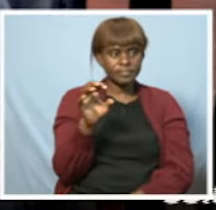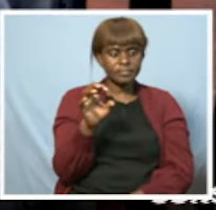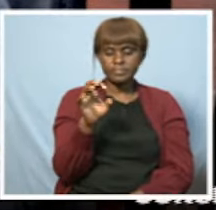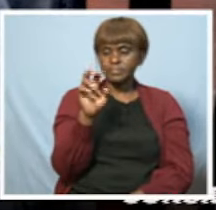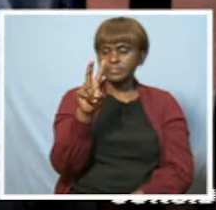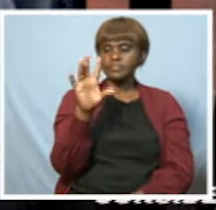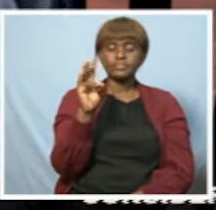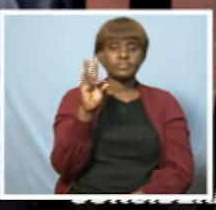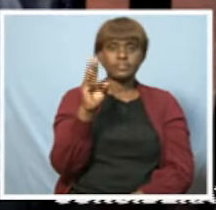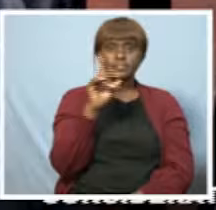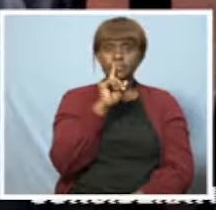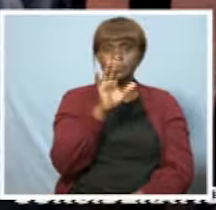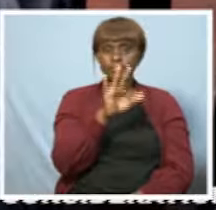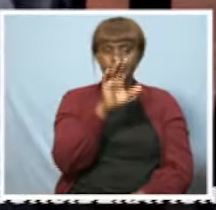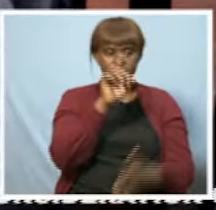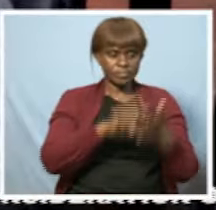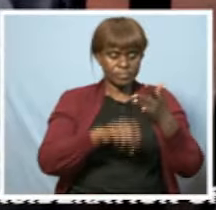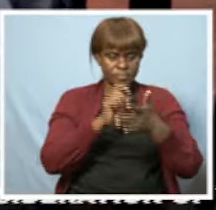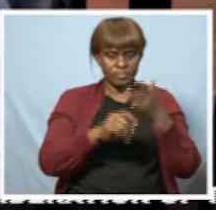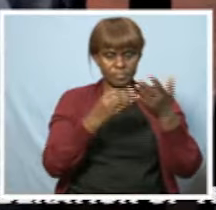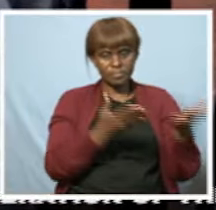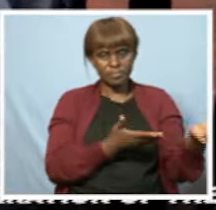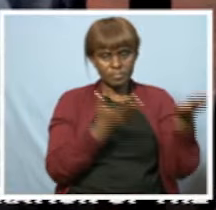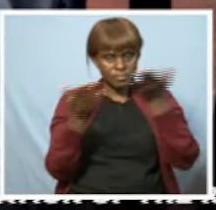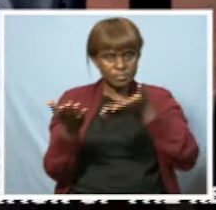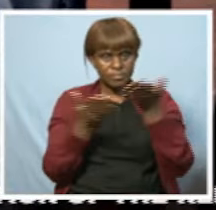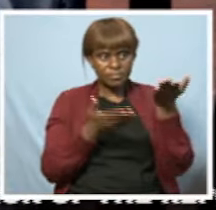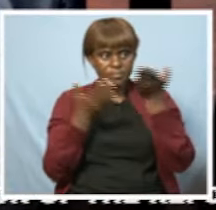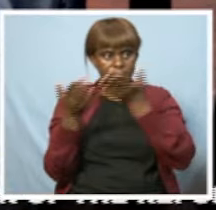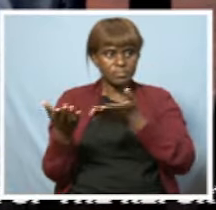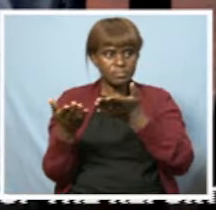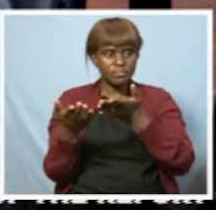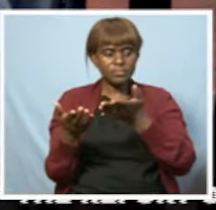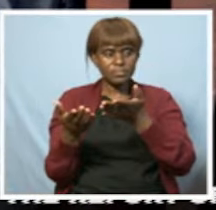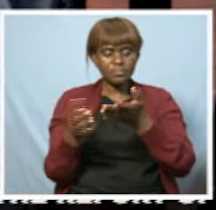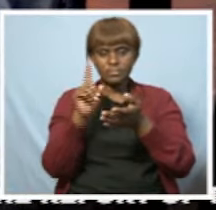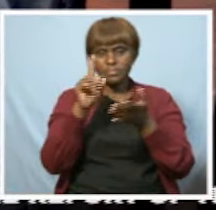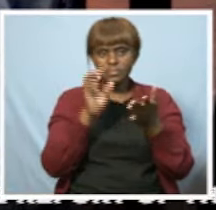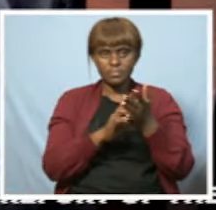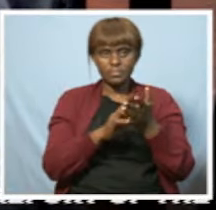1,527, isn't it? The cost of delivering of the